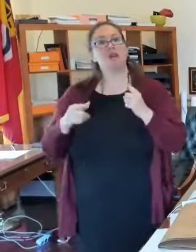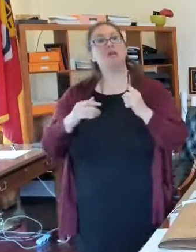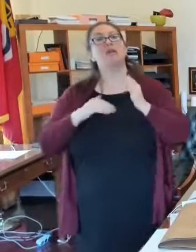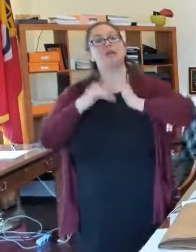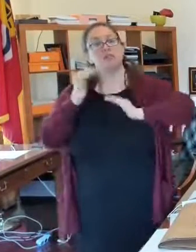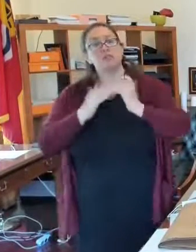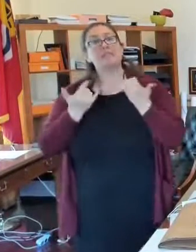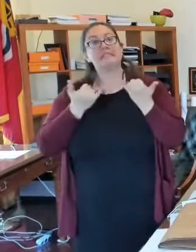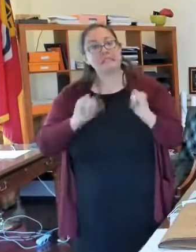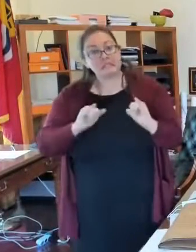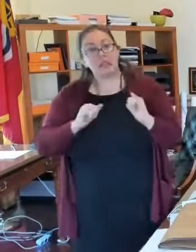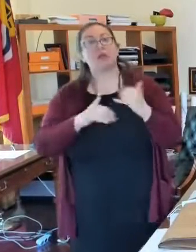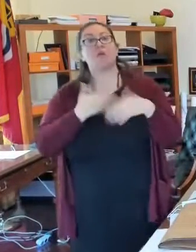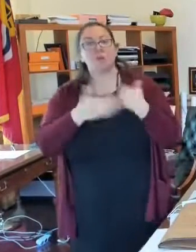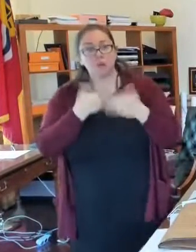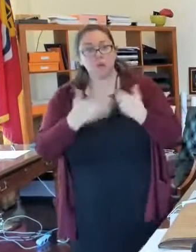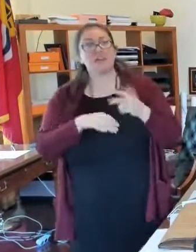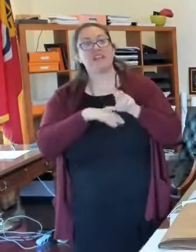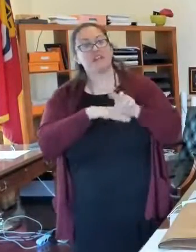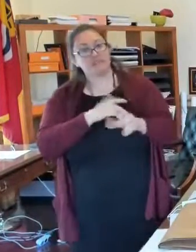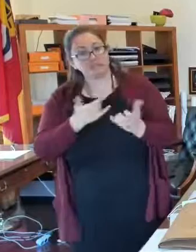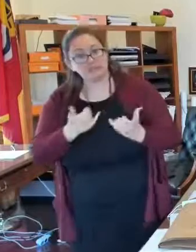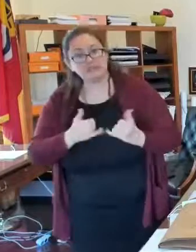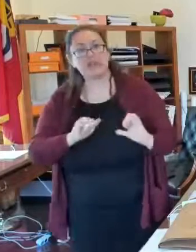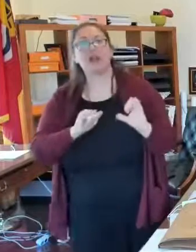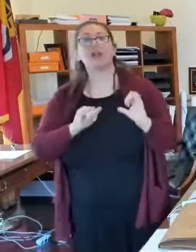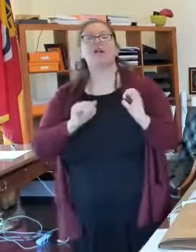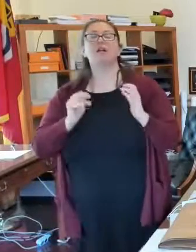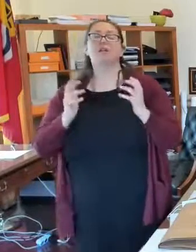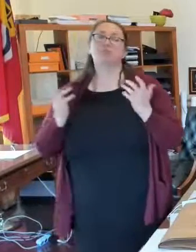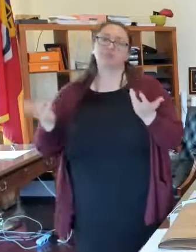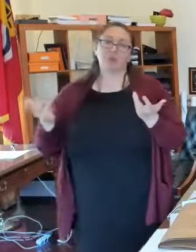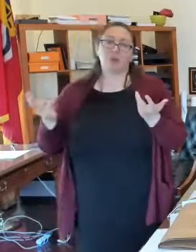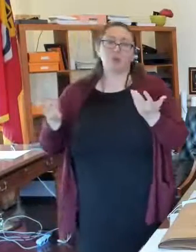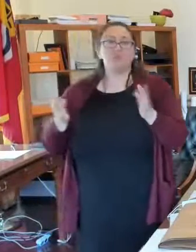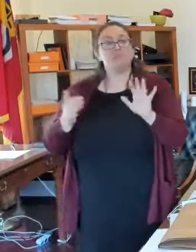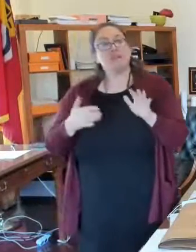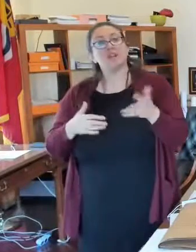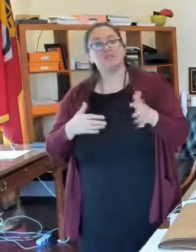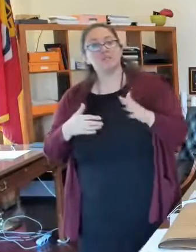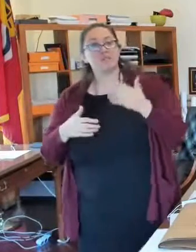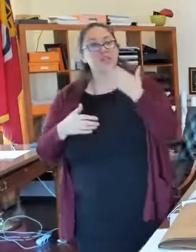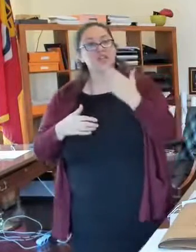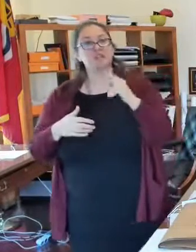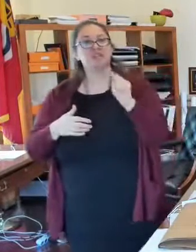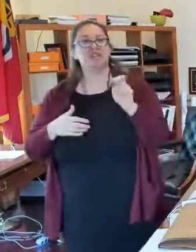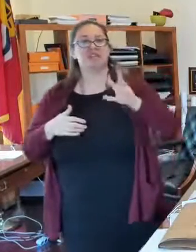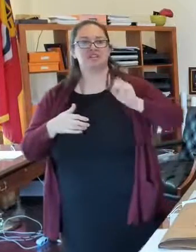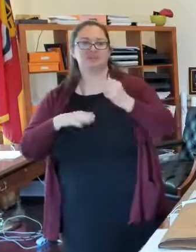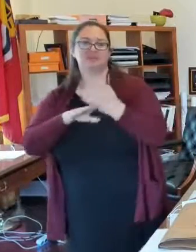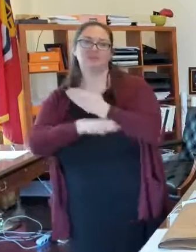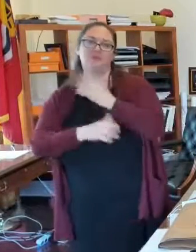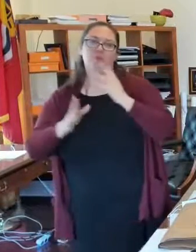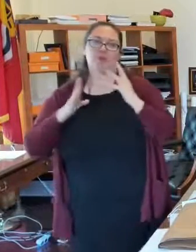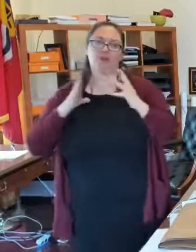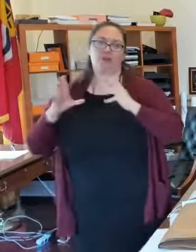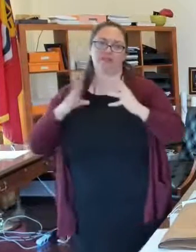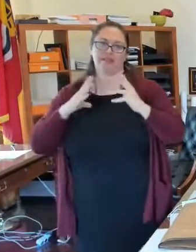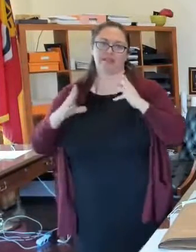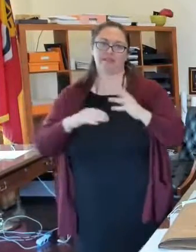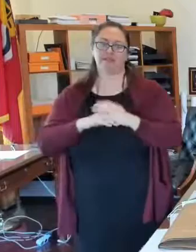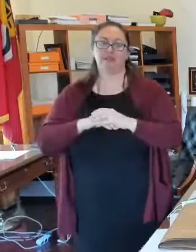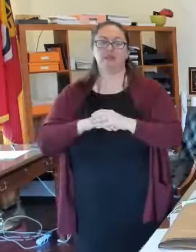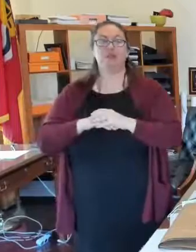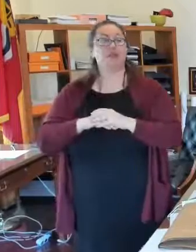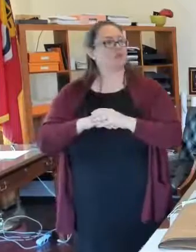investing and people are still working. So just to end on a little bit of good news before this holiday. So that's